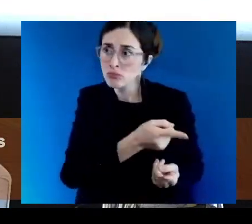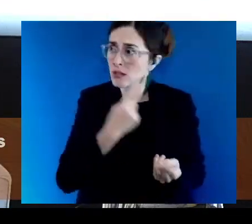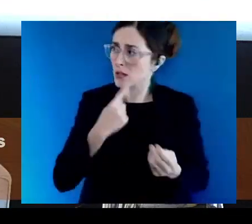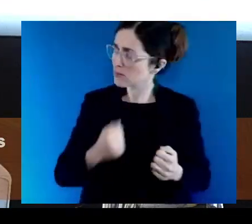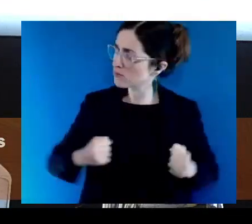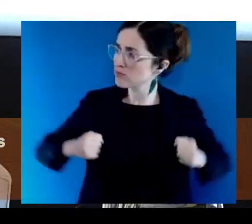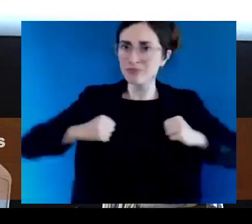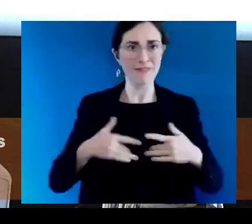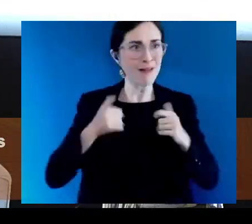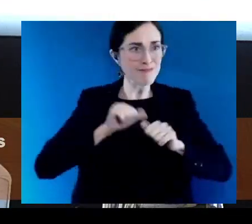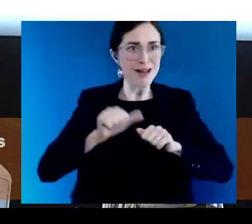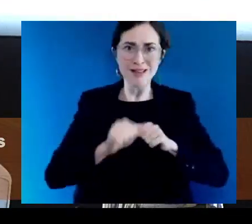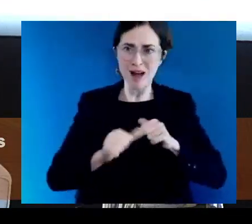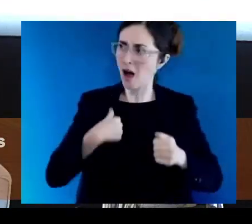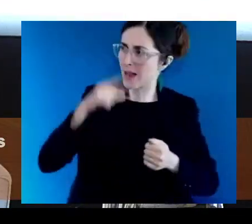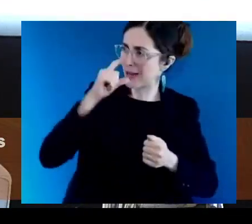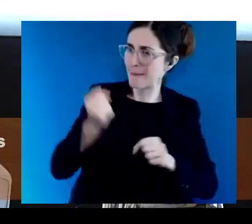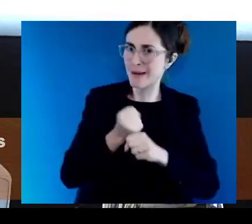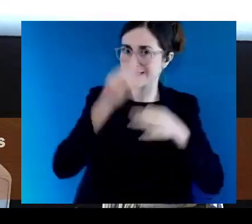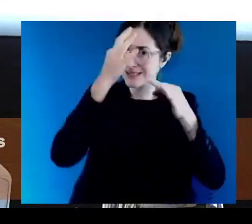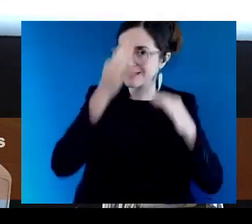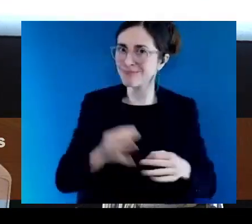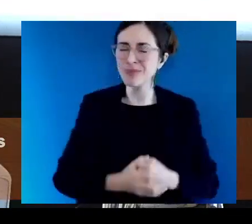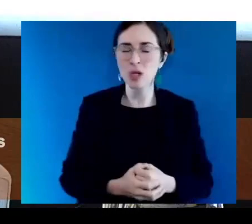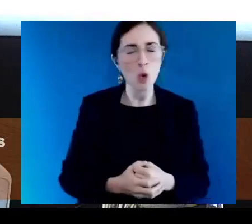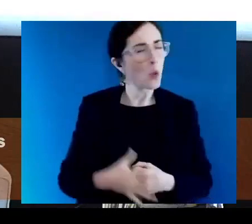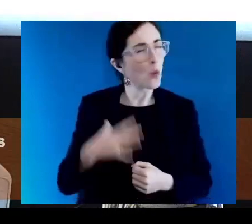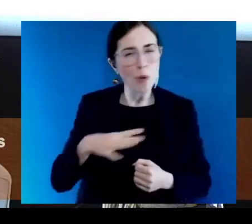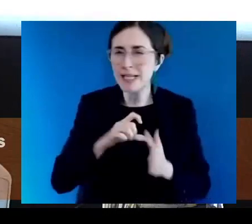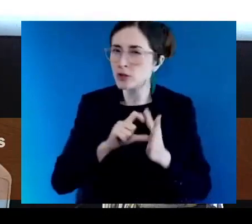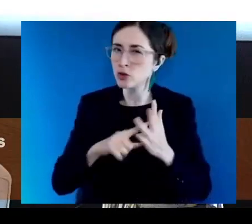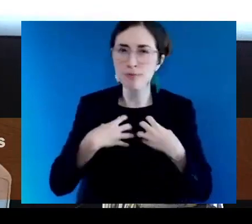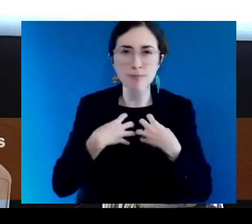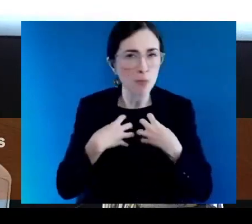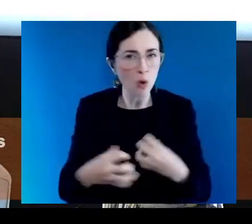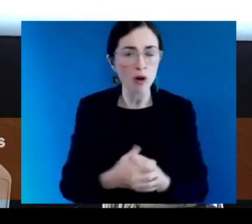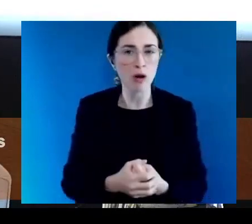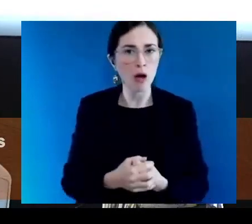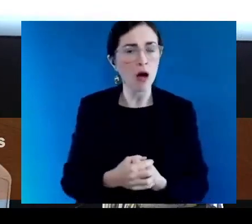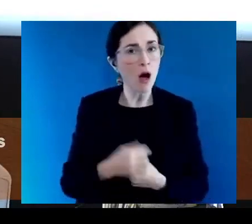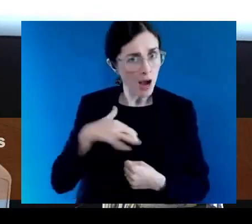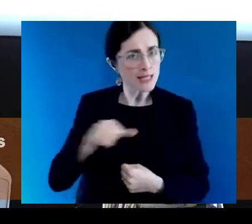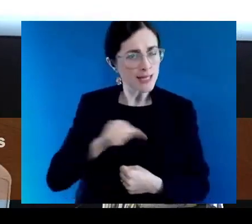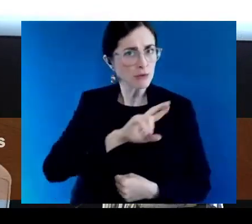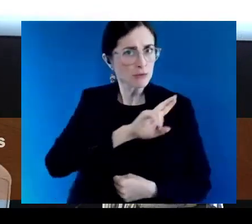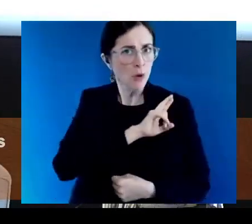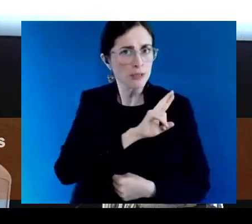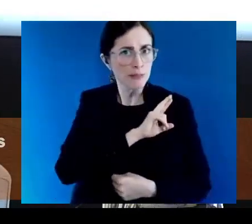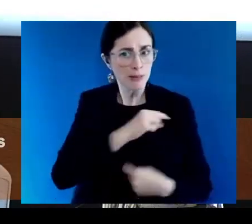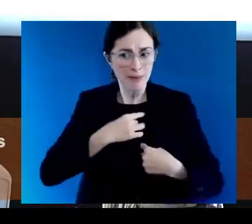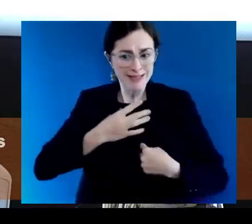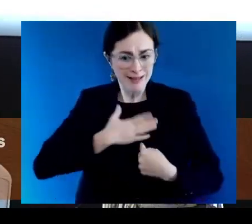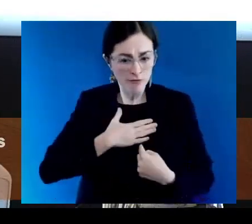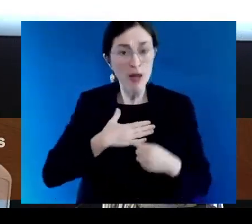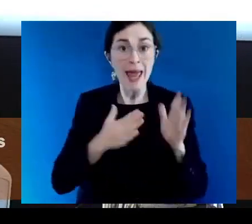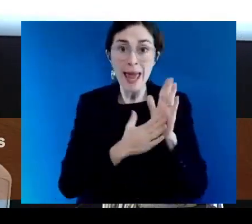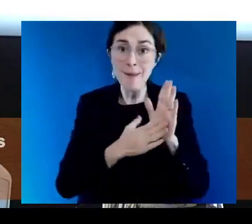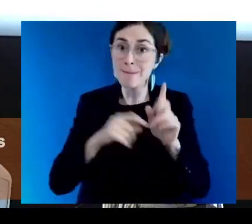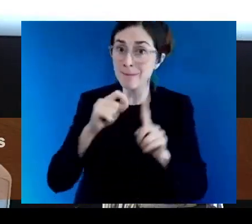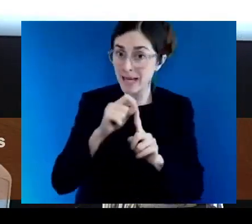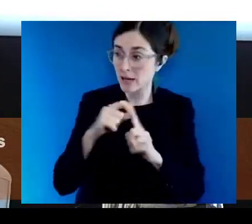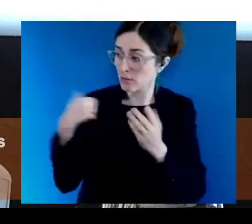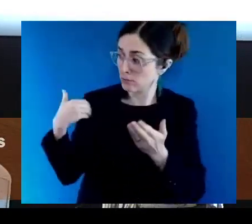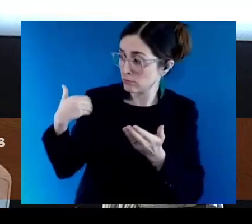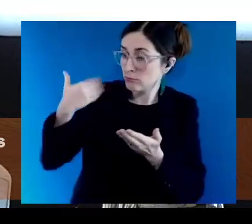Bigger steps must be taken and sooner. I take responsibility for my role as an elected member and minister during this period